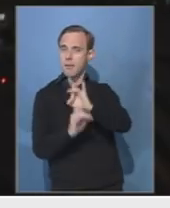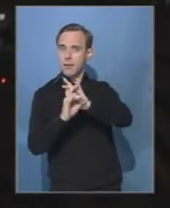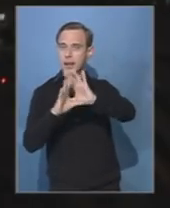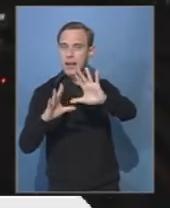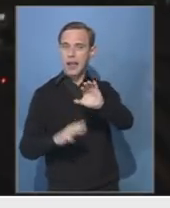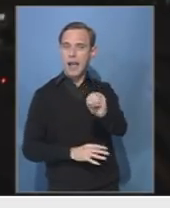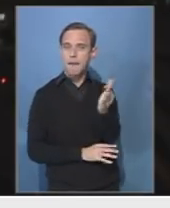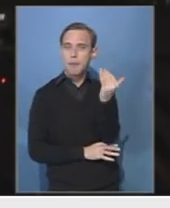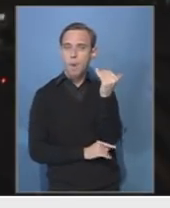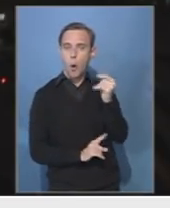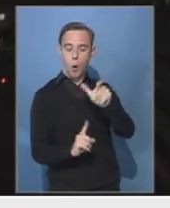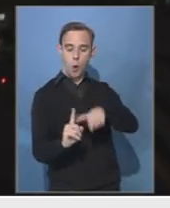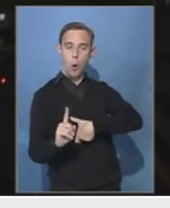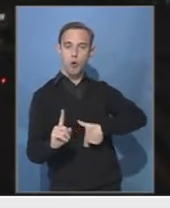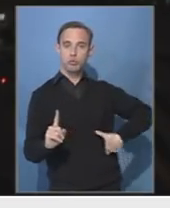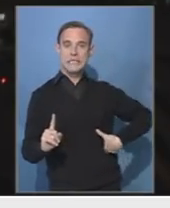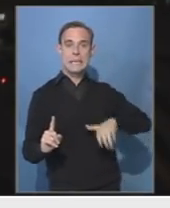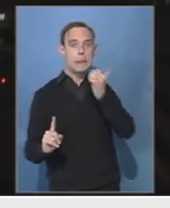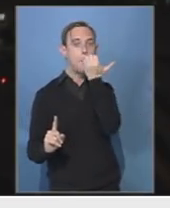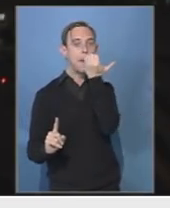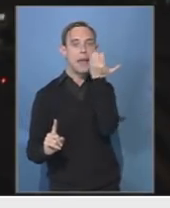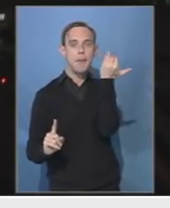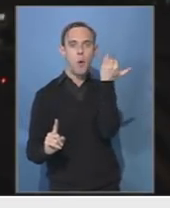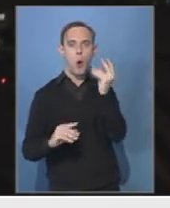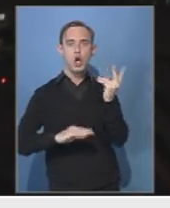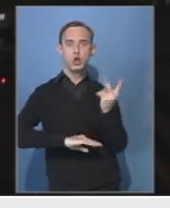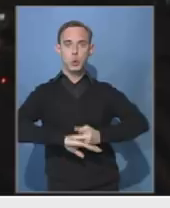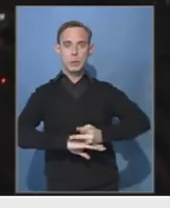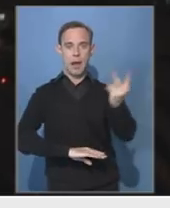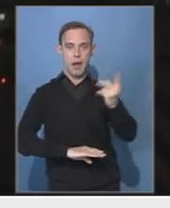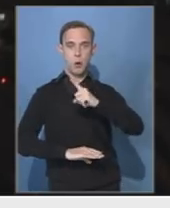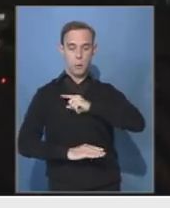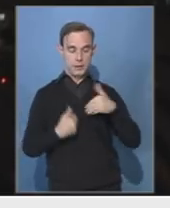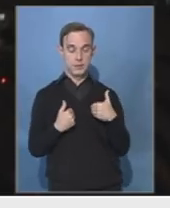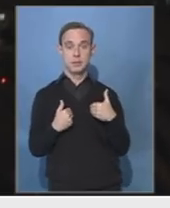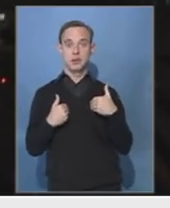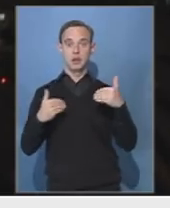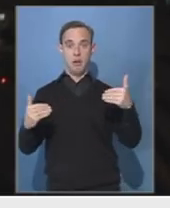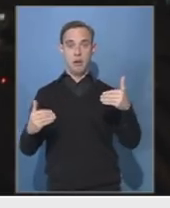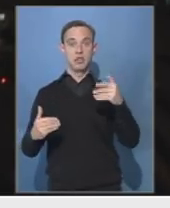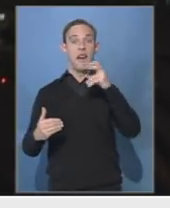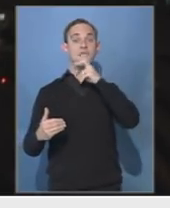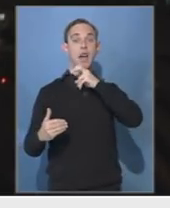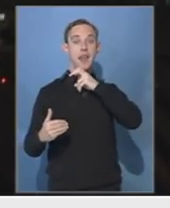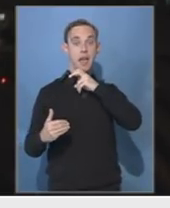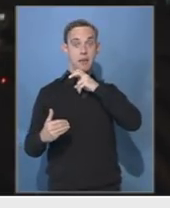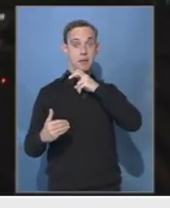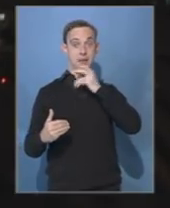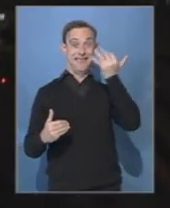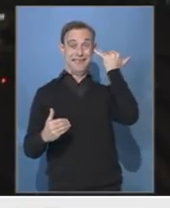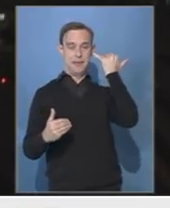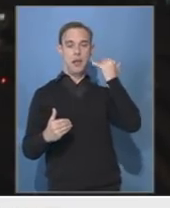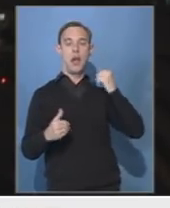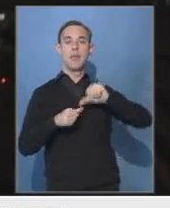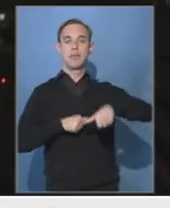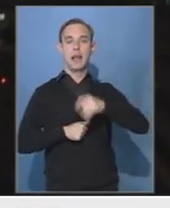same situation with Thabo Mbeki, I think they went over 2 days. I think they started on the Friday and continued into the Saturday. And it was only